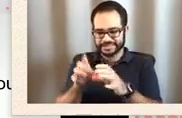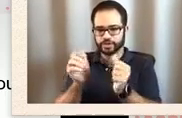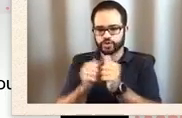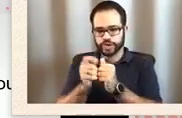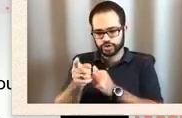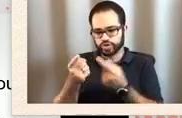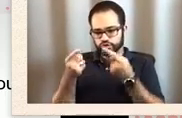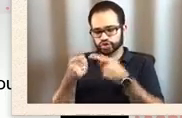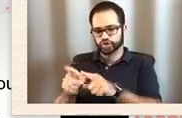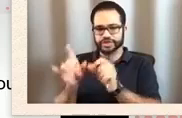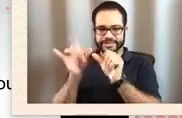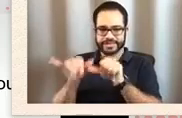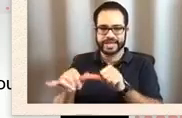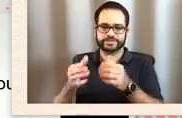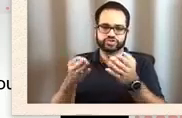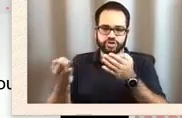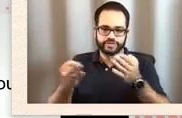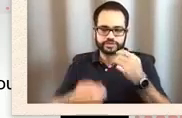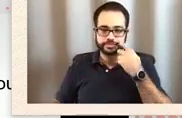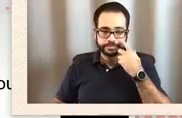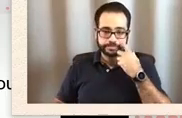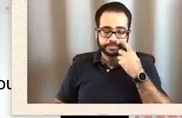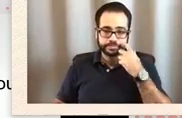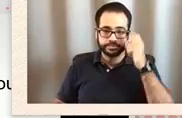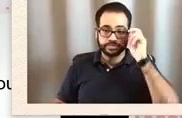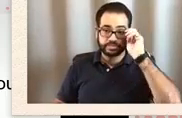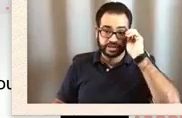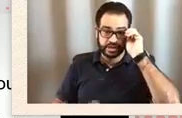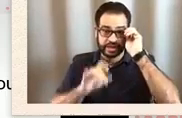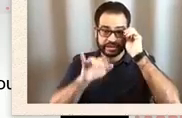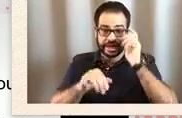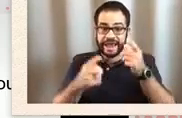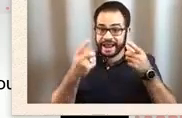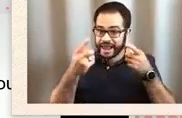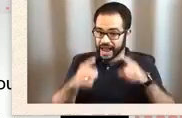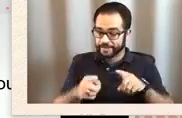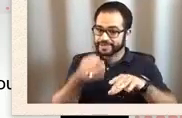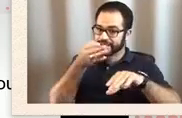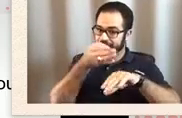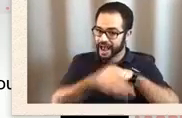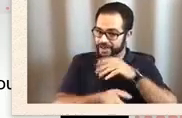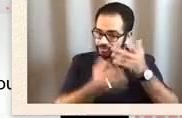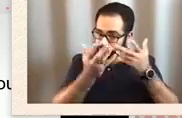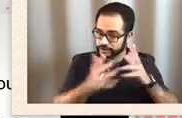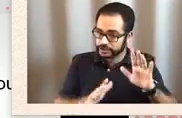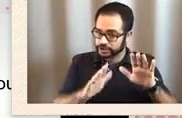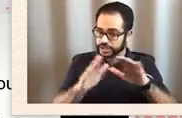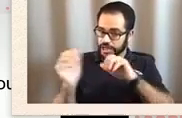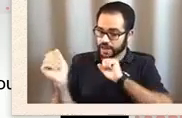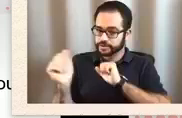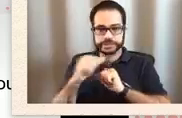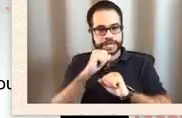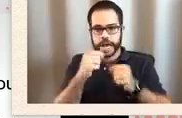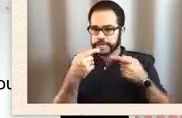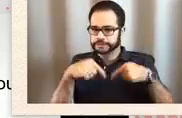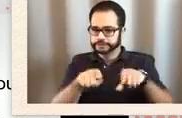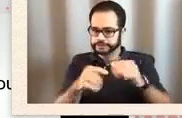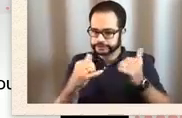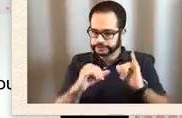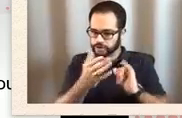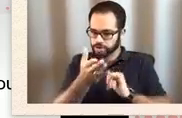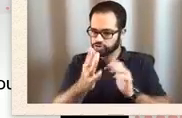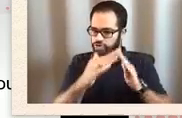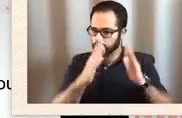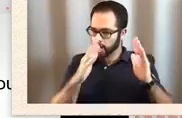delivery. Again, this is something that should be happening after they've left your home, not while they're still with you. They should end the